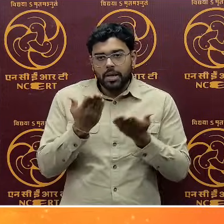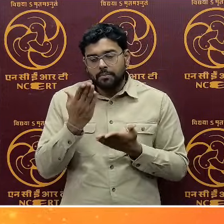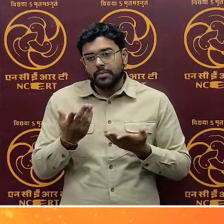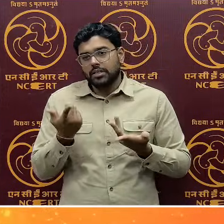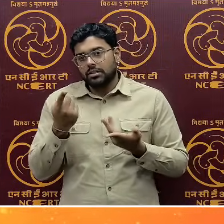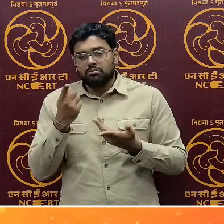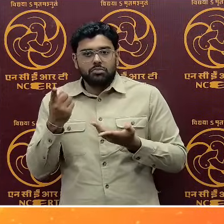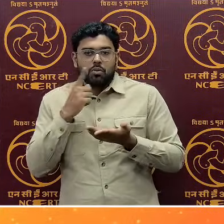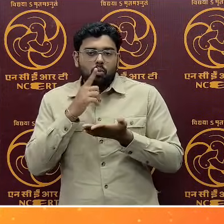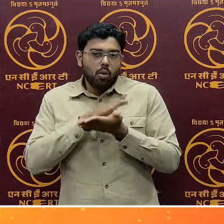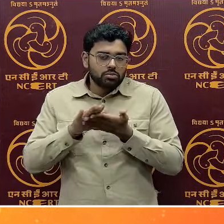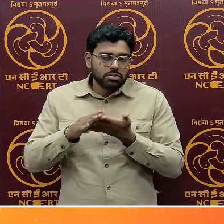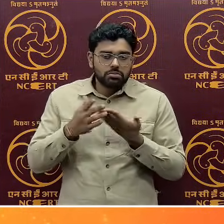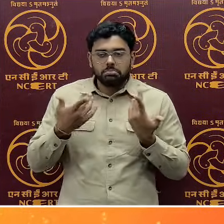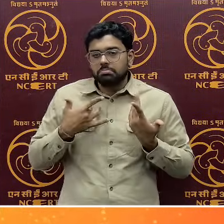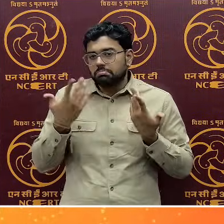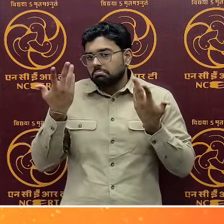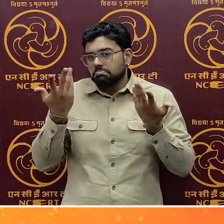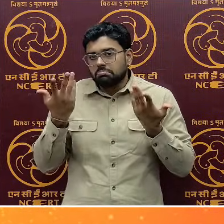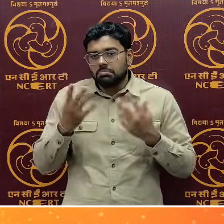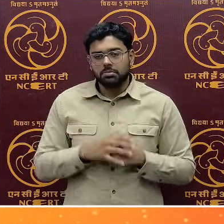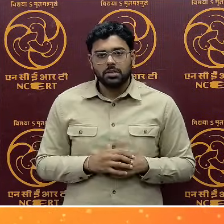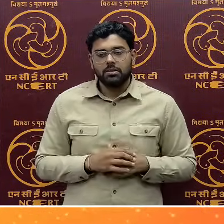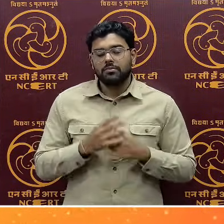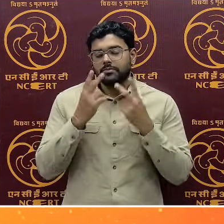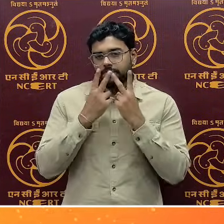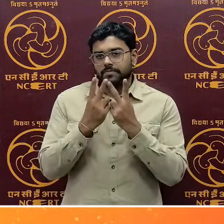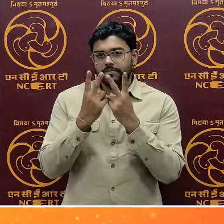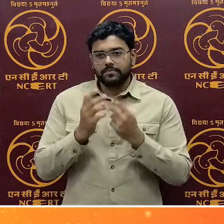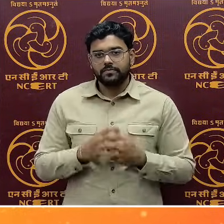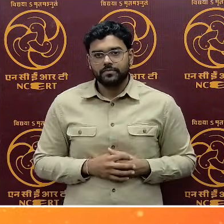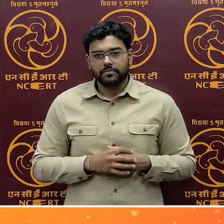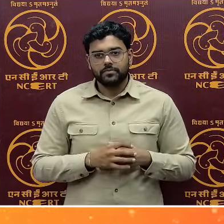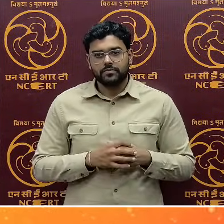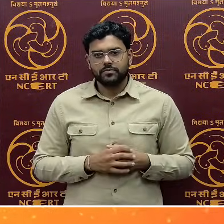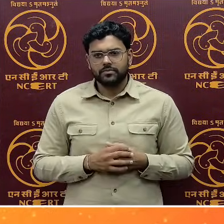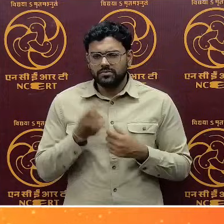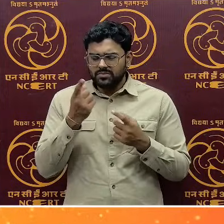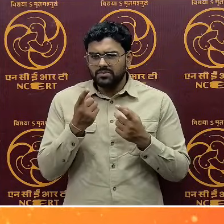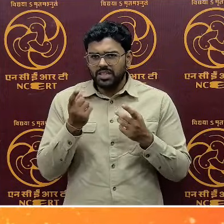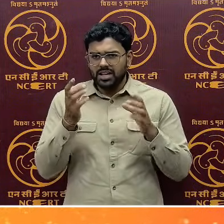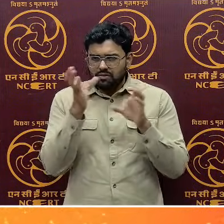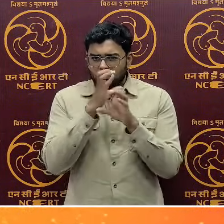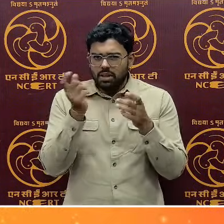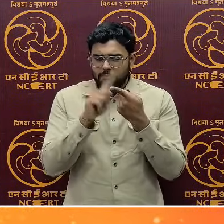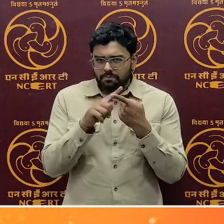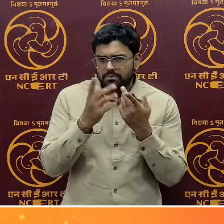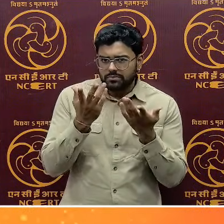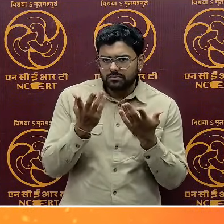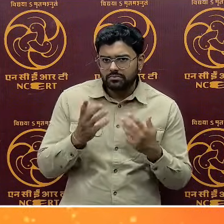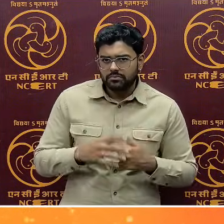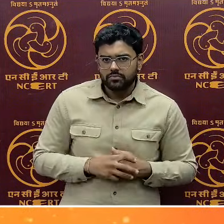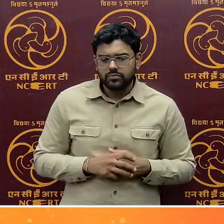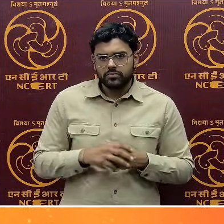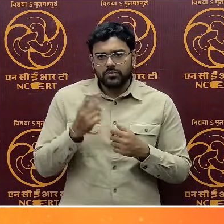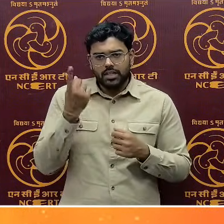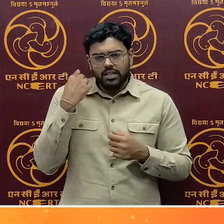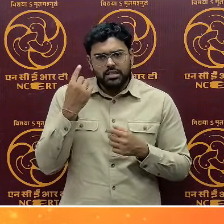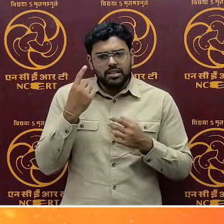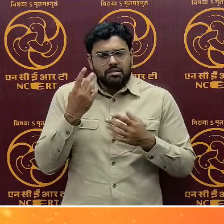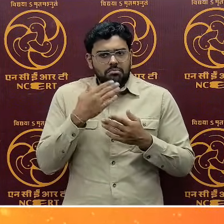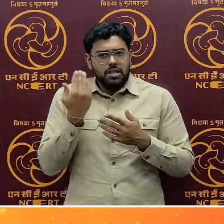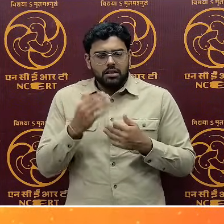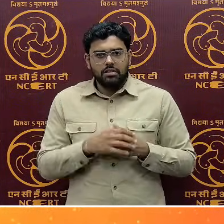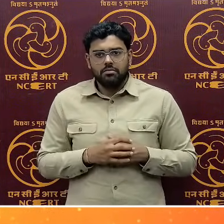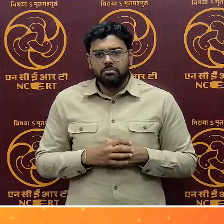not. We can't say. We just have to find out. Is there some mystery about Nolan's death yesterday? So, we